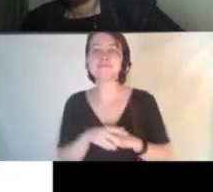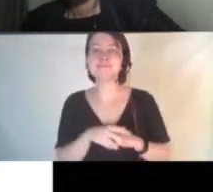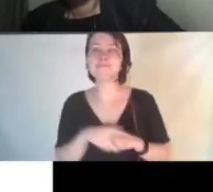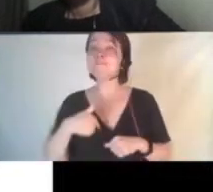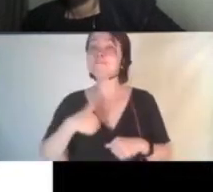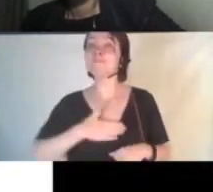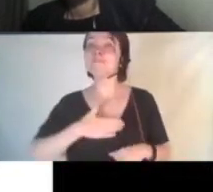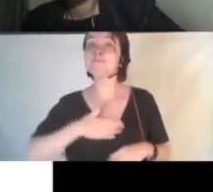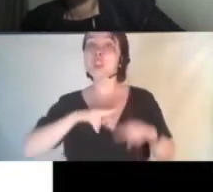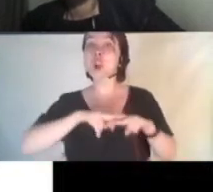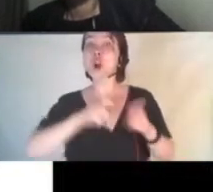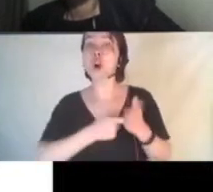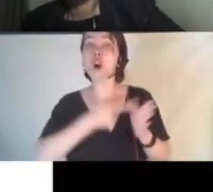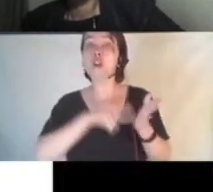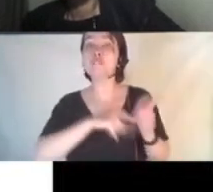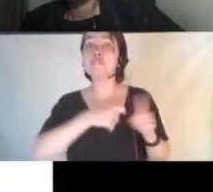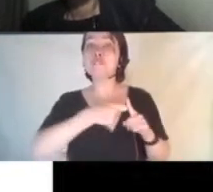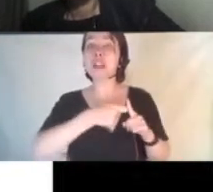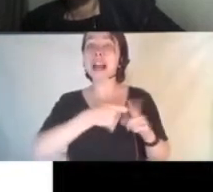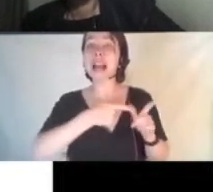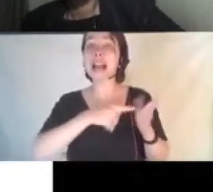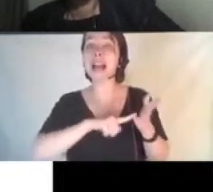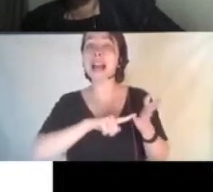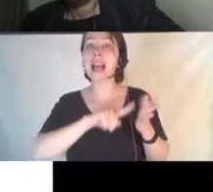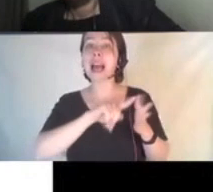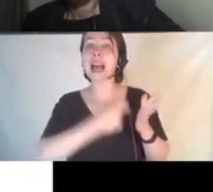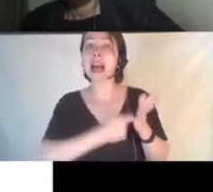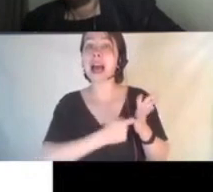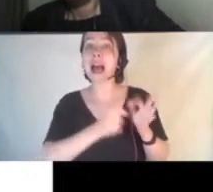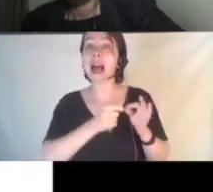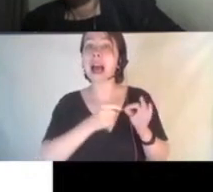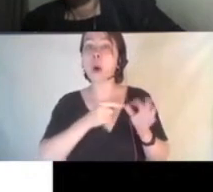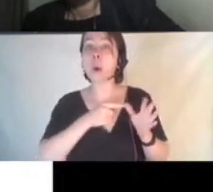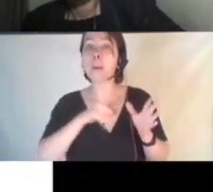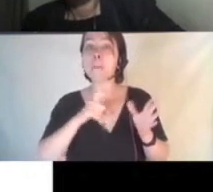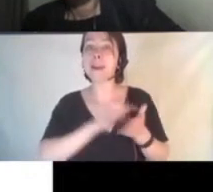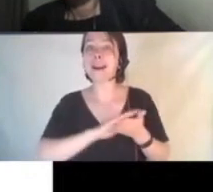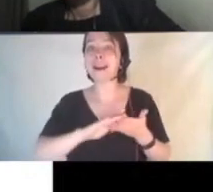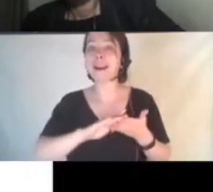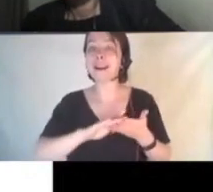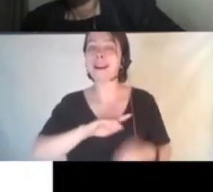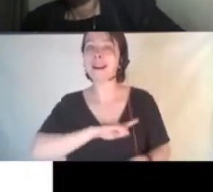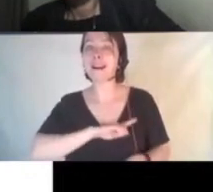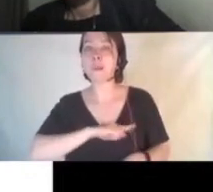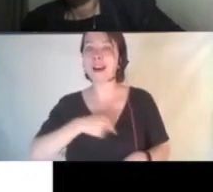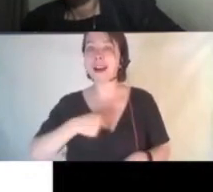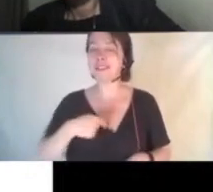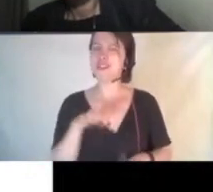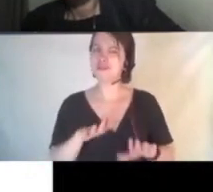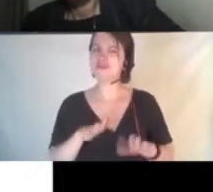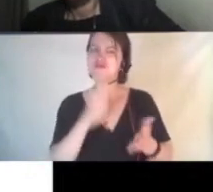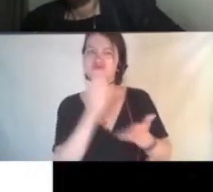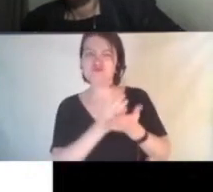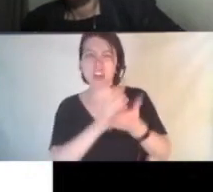Albach because his work's not, you know, I mean, it's very abstract. It's not like about